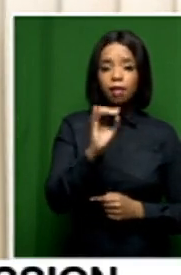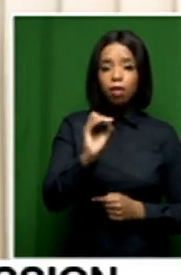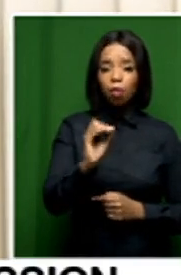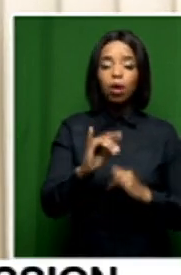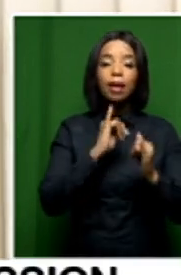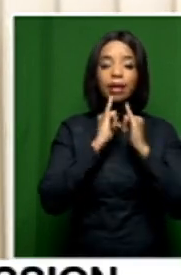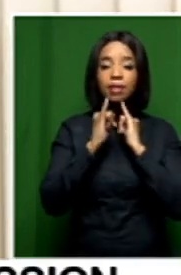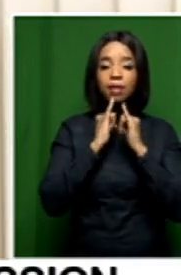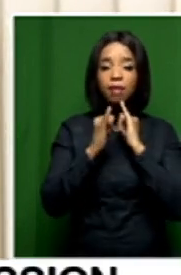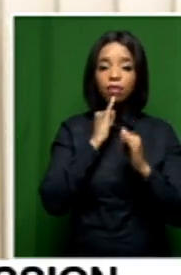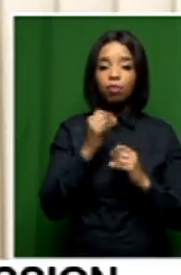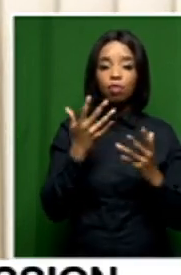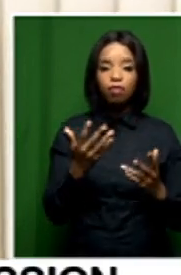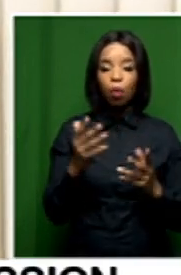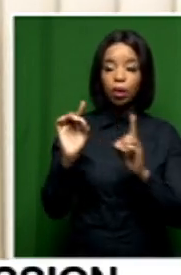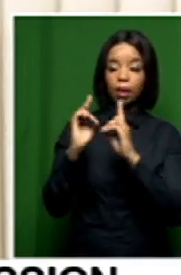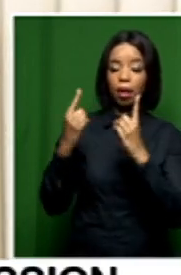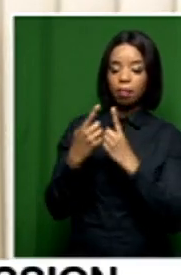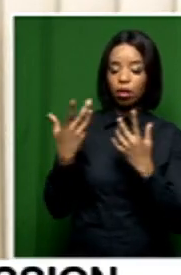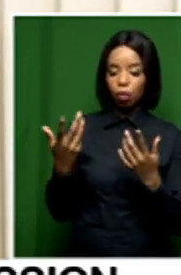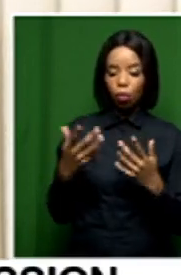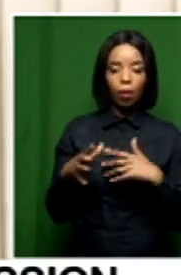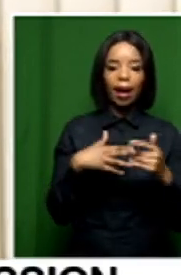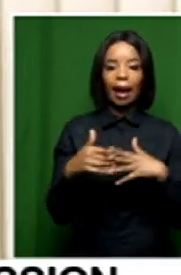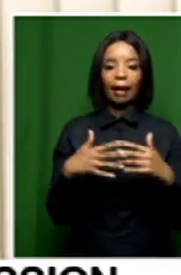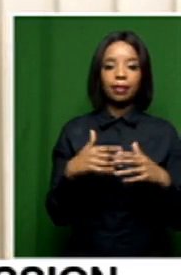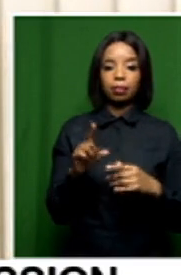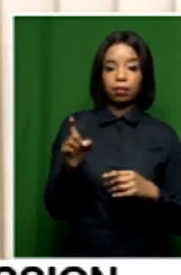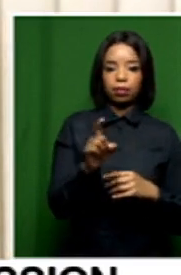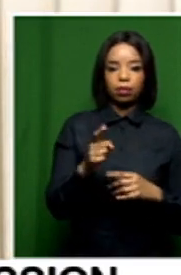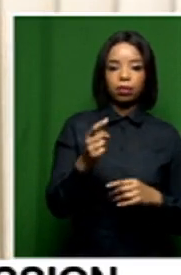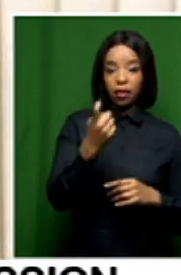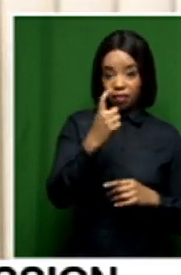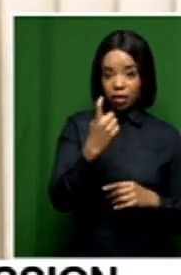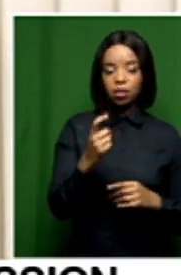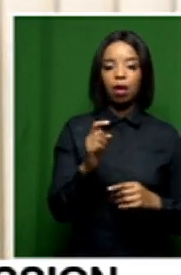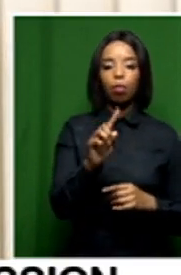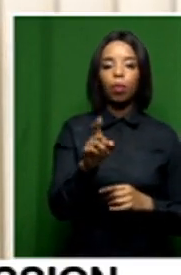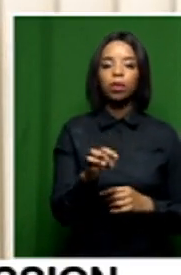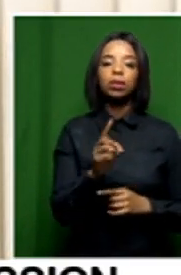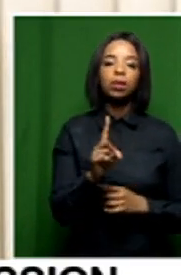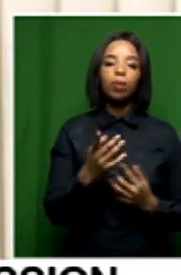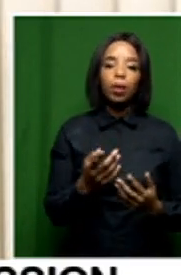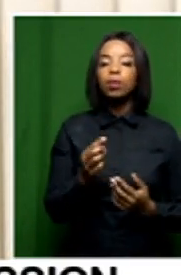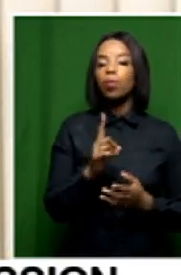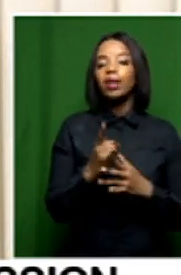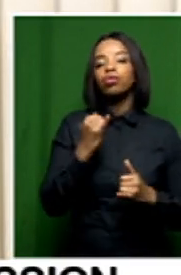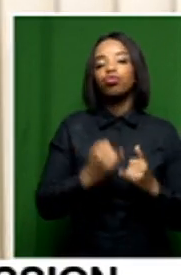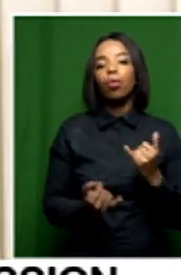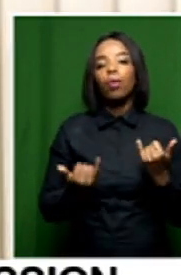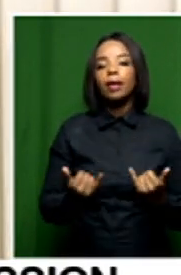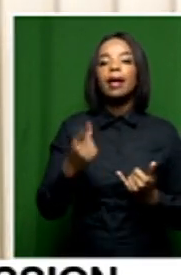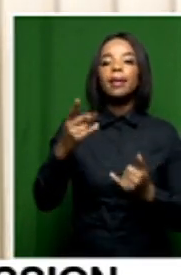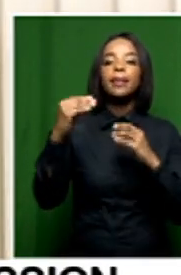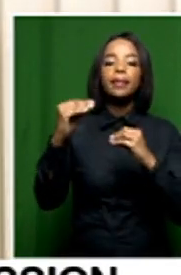head a department or any agencies, the very first question would be, what is wrong with the current entity, with the entity at this moment? What are